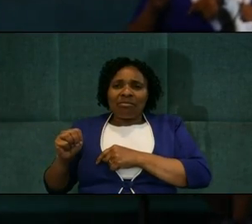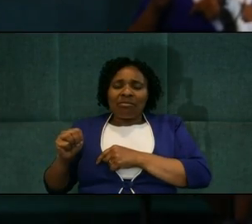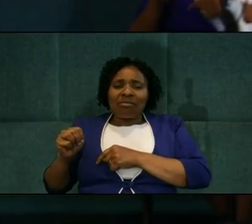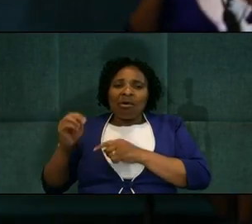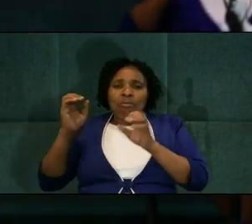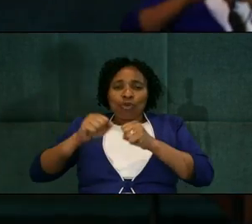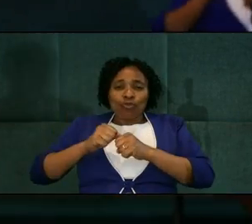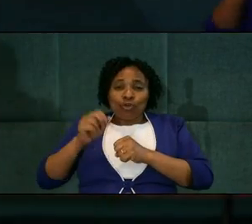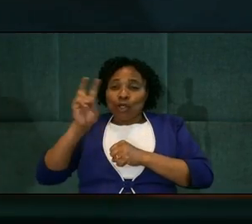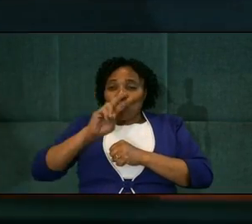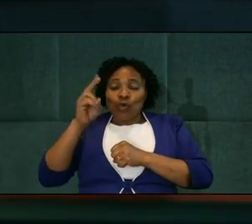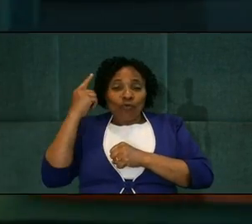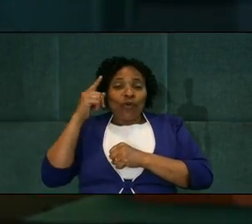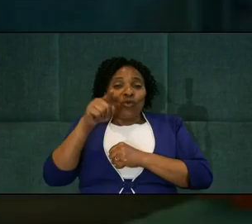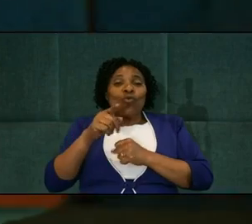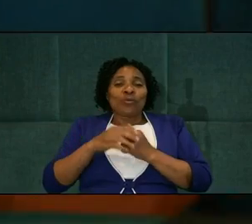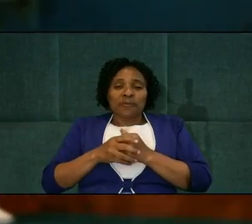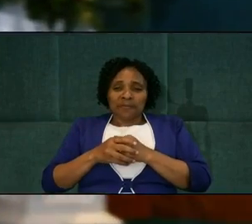reputation.